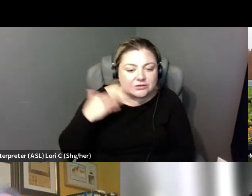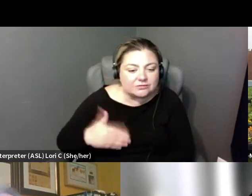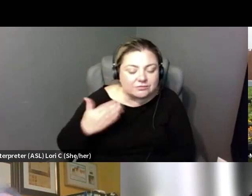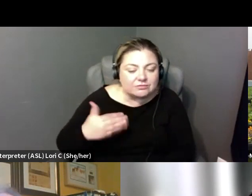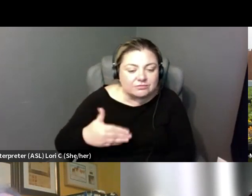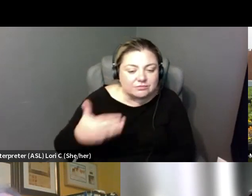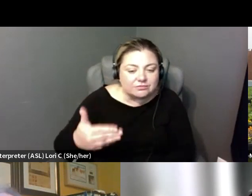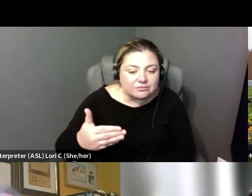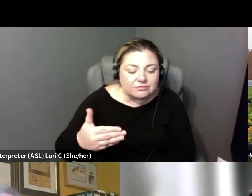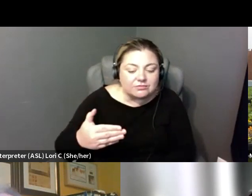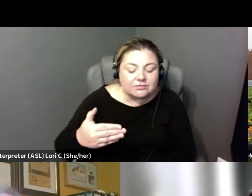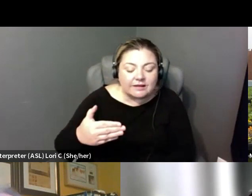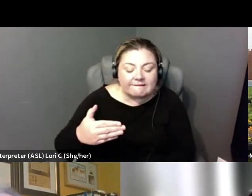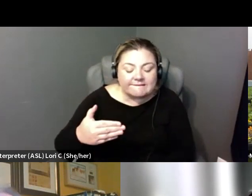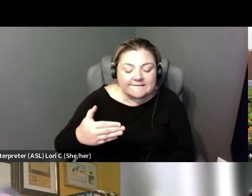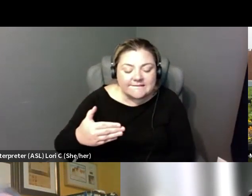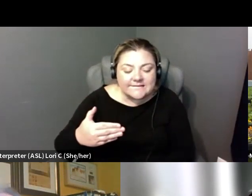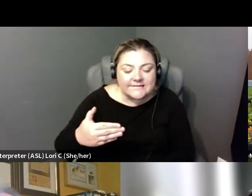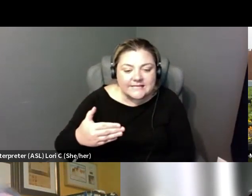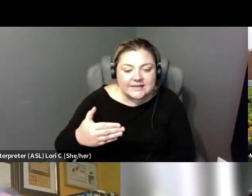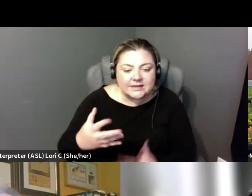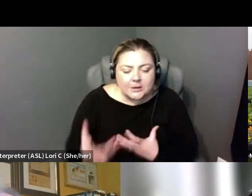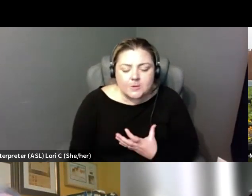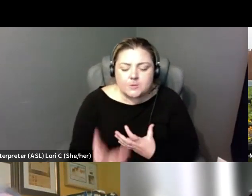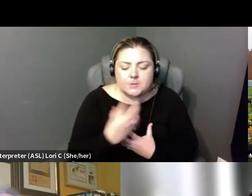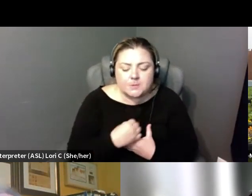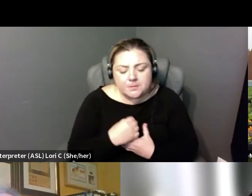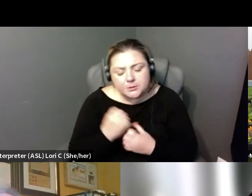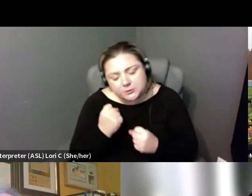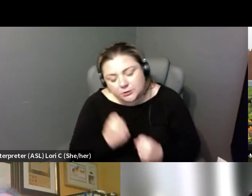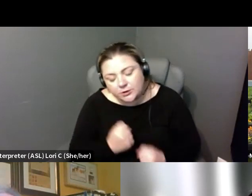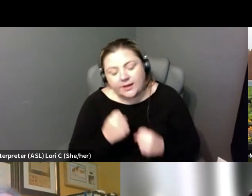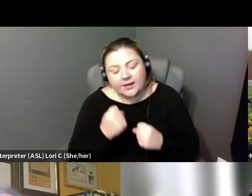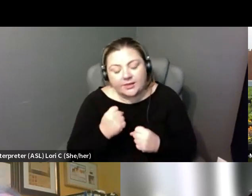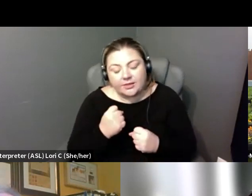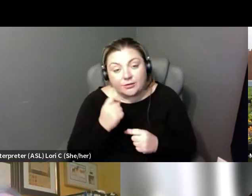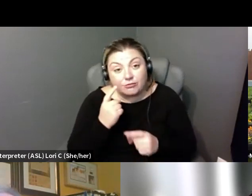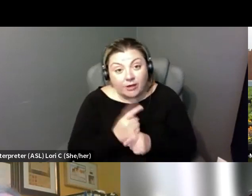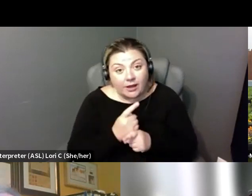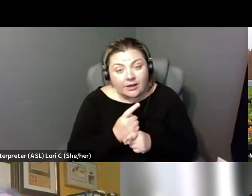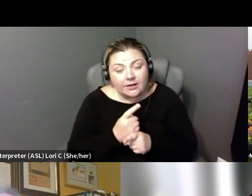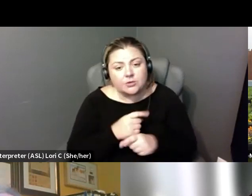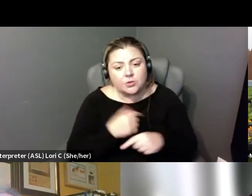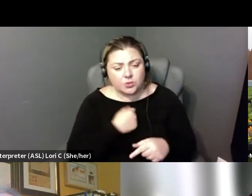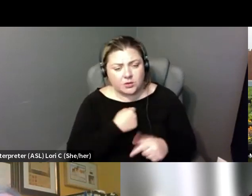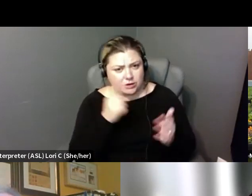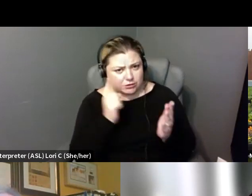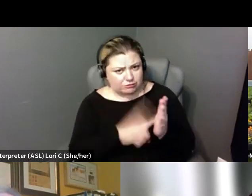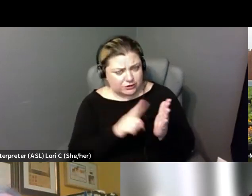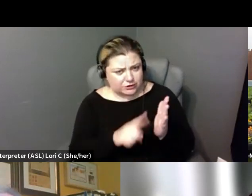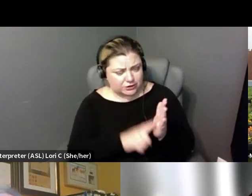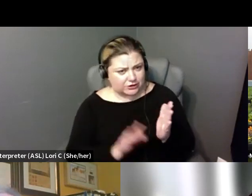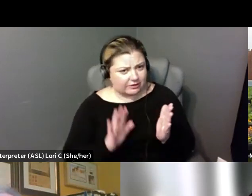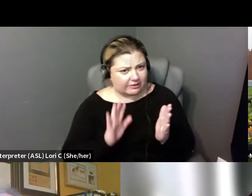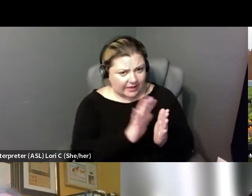have certain programs which instill them into resiliency. And how do we understand that information and